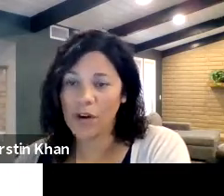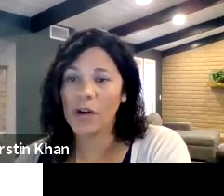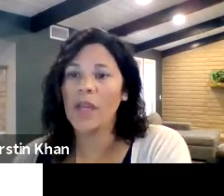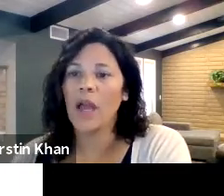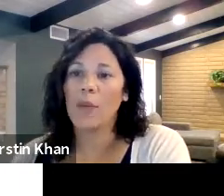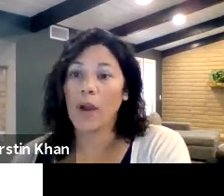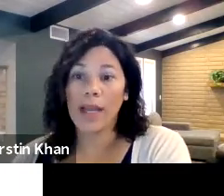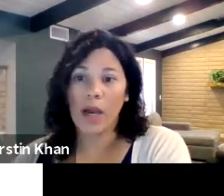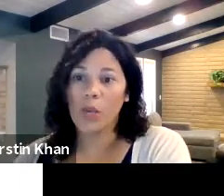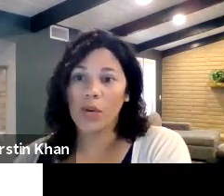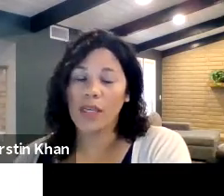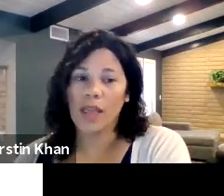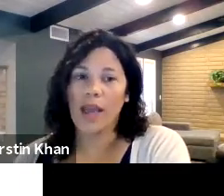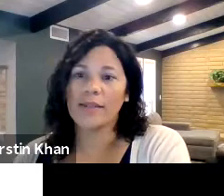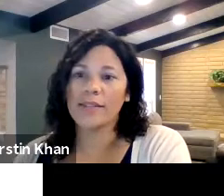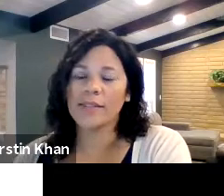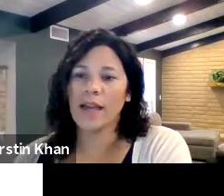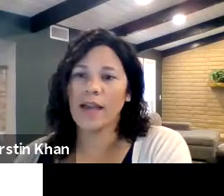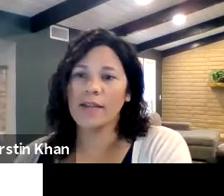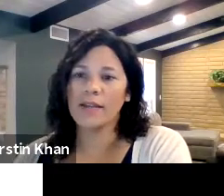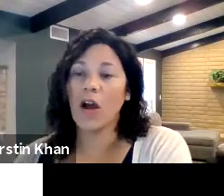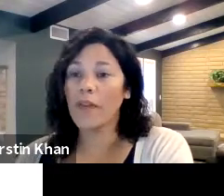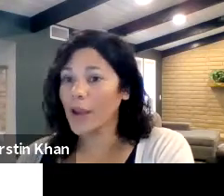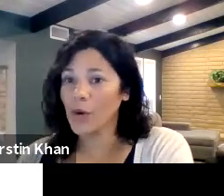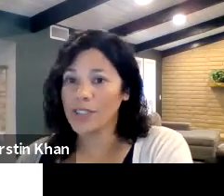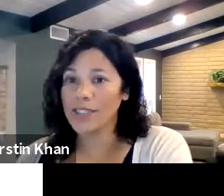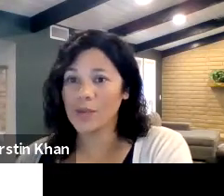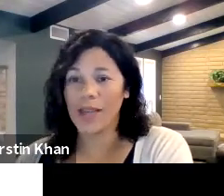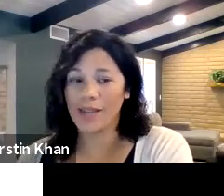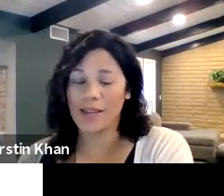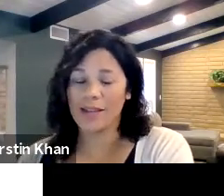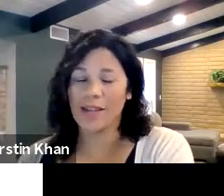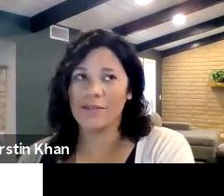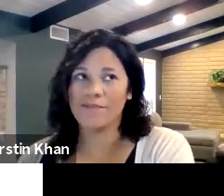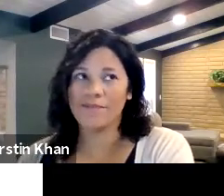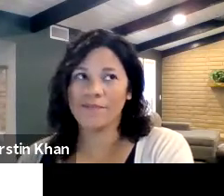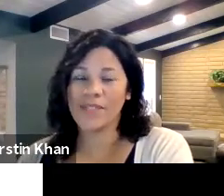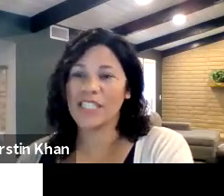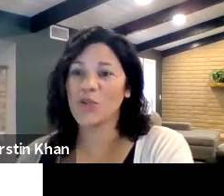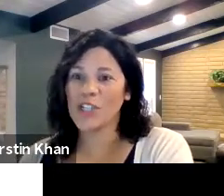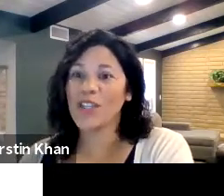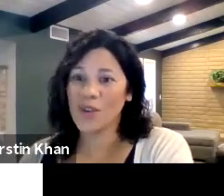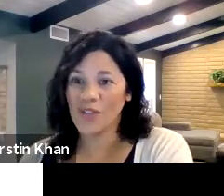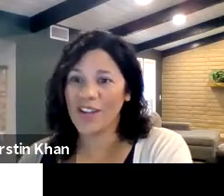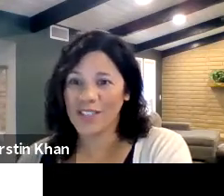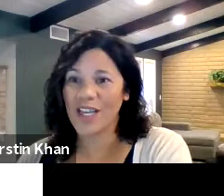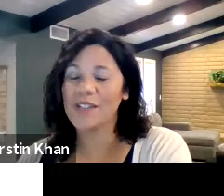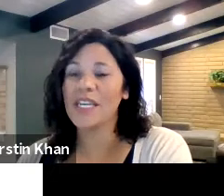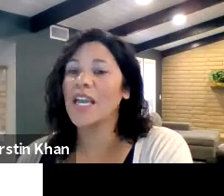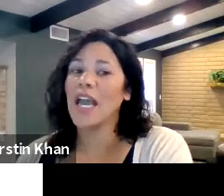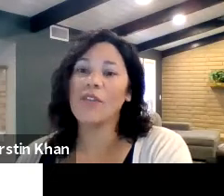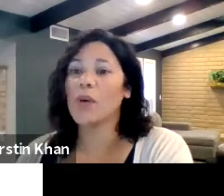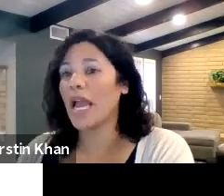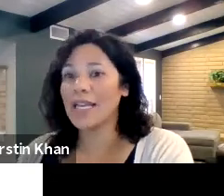we offer. Right now, we're looking at online courses, right? In the situation that we find